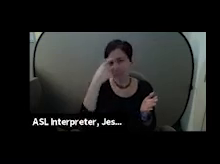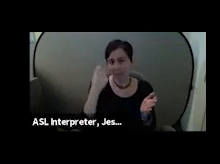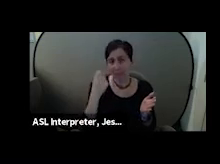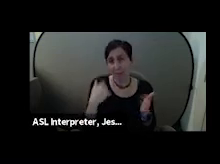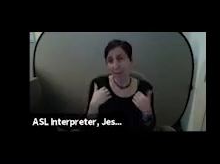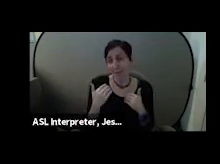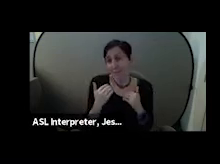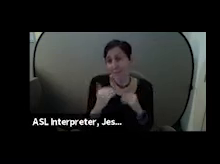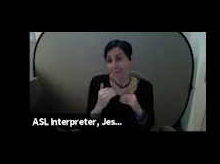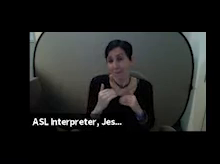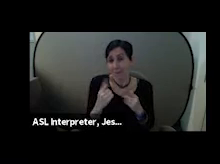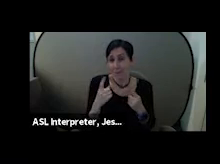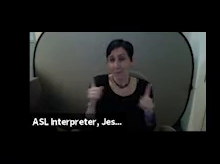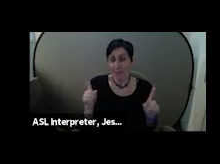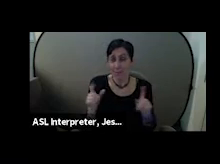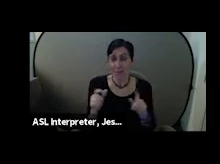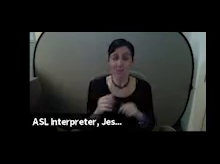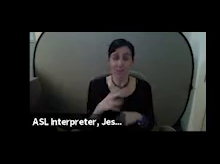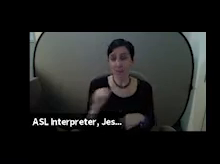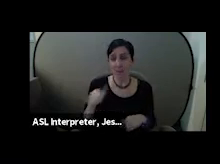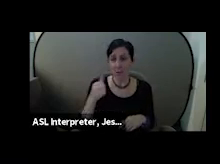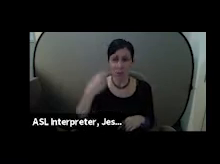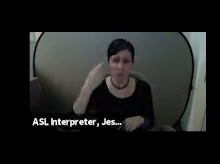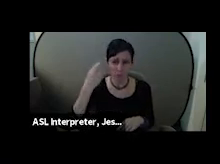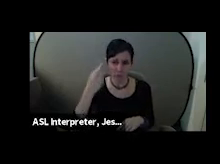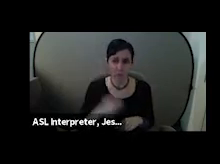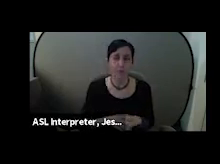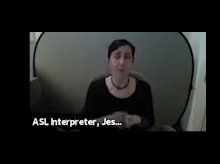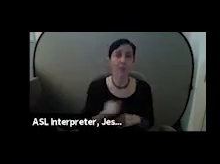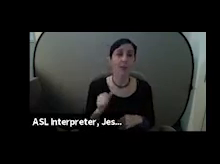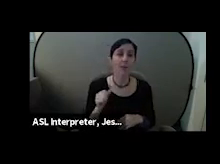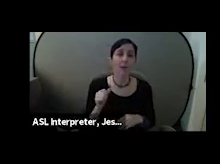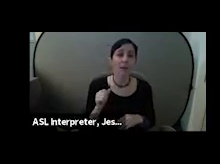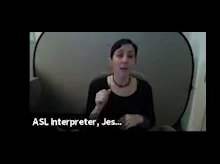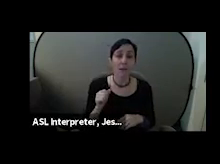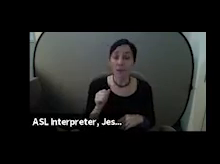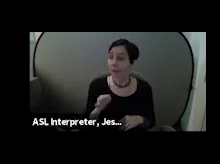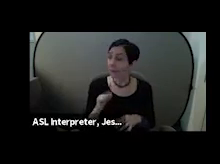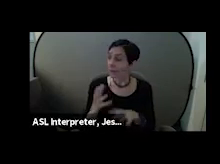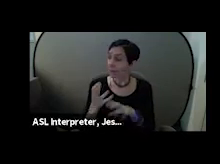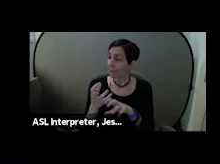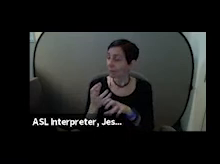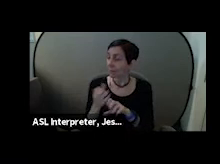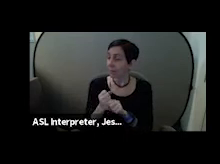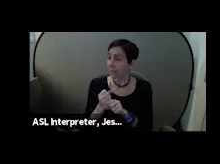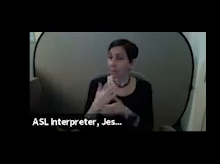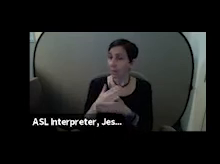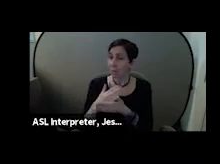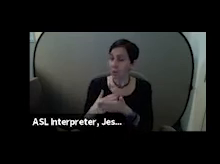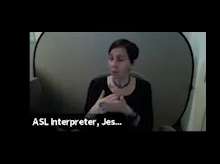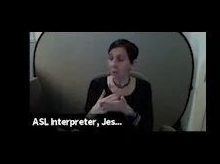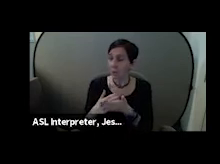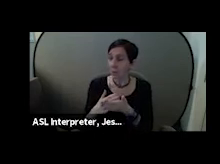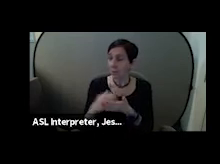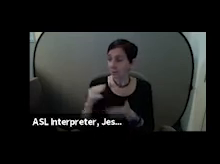in technology, and other reasons. Even if they get a MET, it's not normative